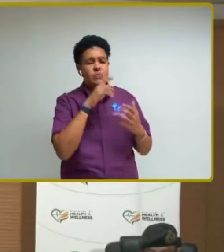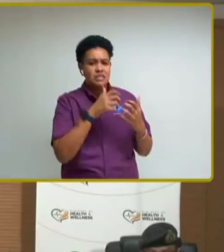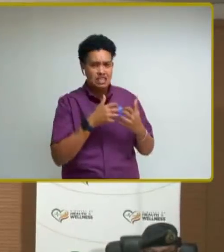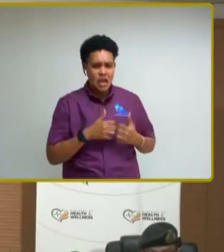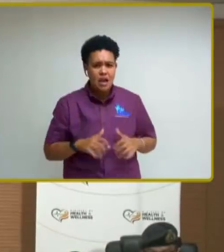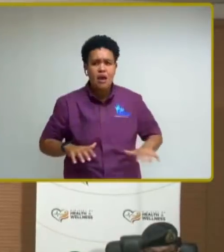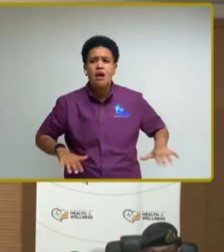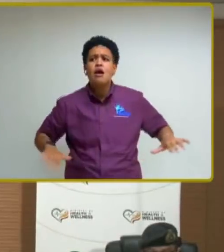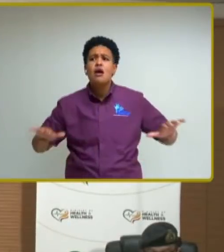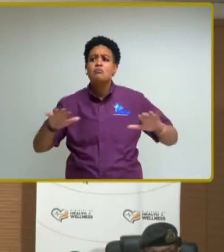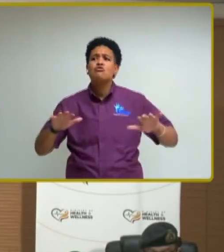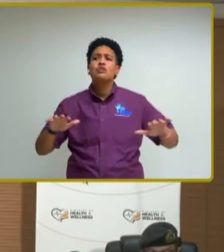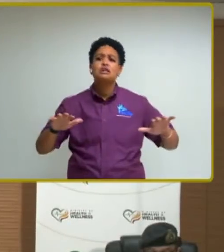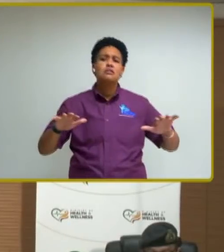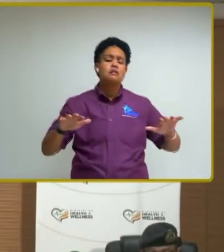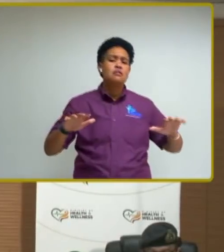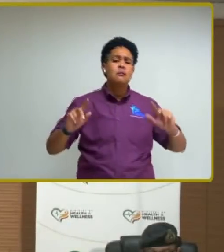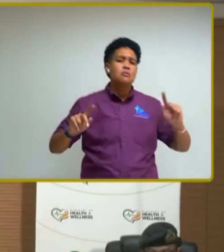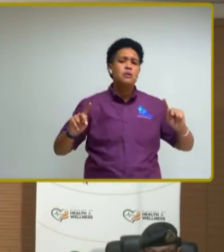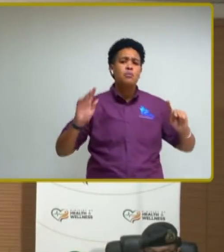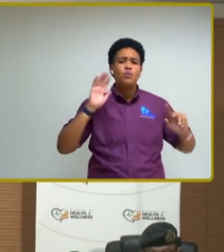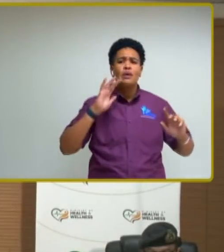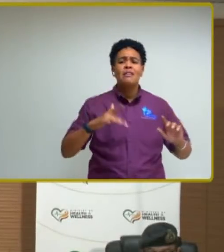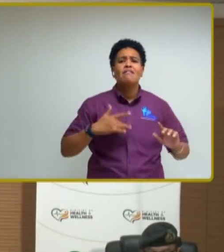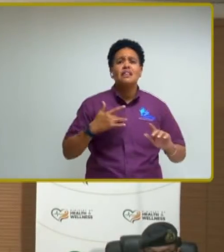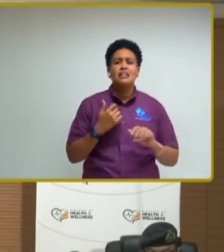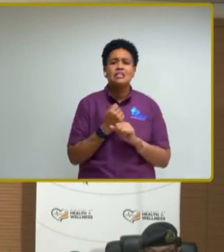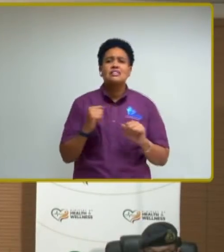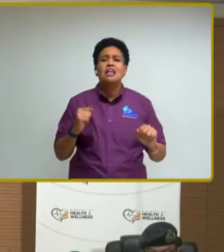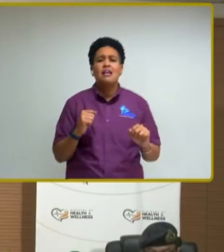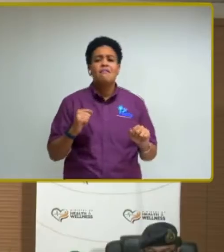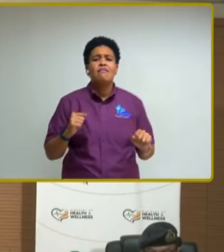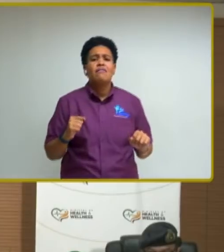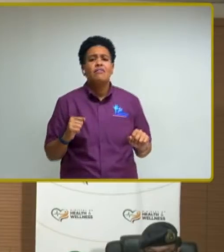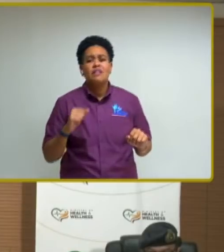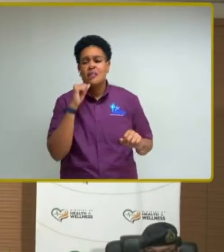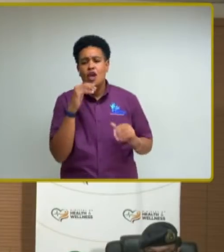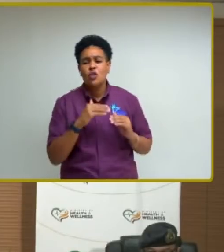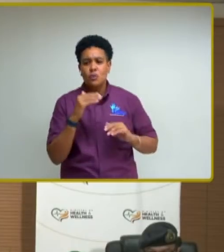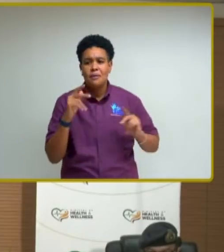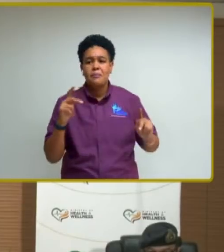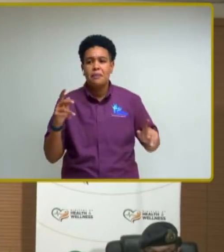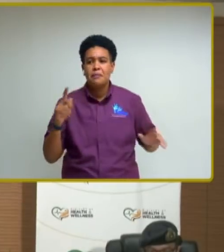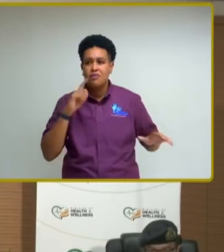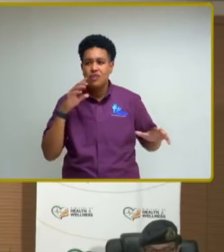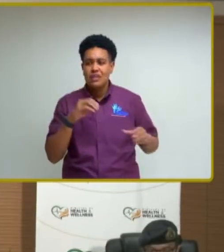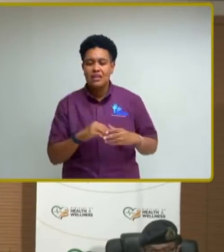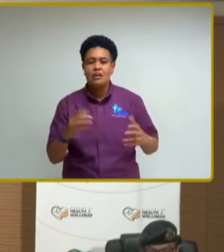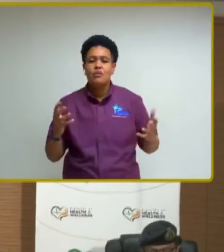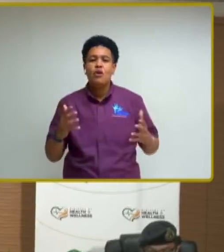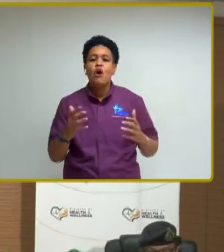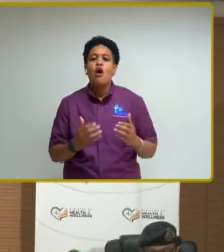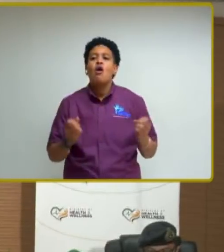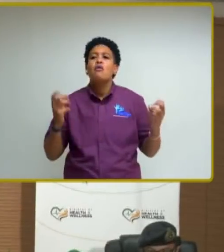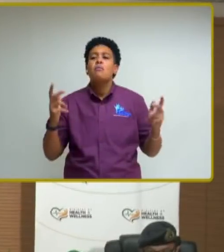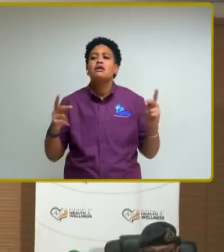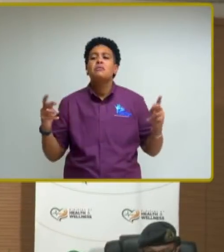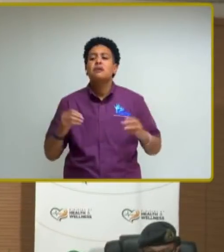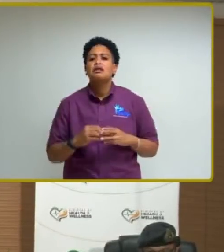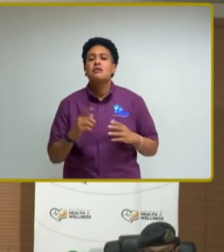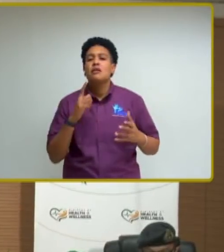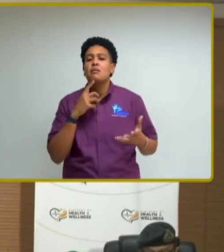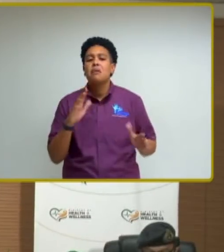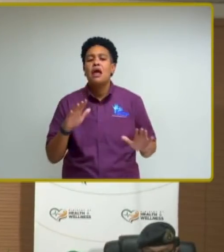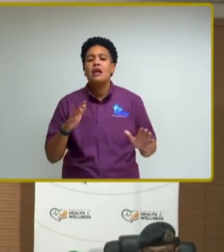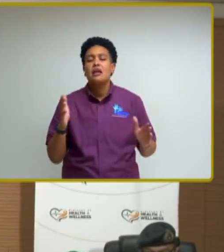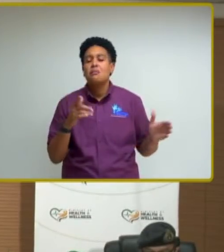separated that people will feel safe, that not too many people are in. How many people are you planning to